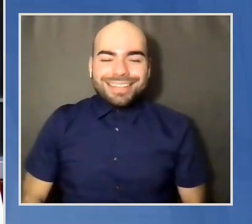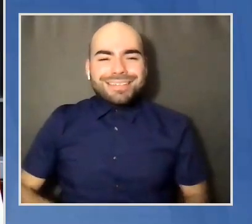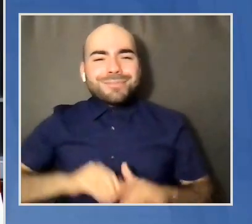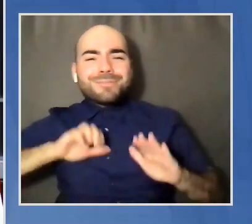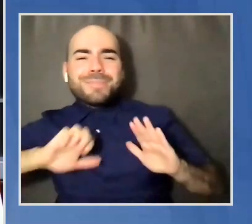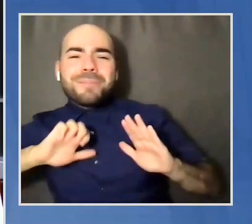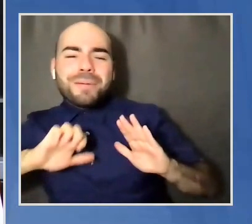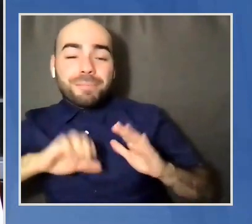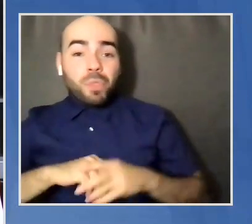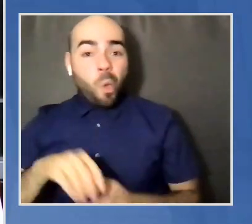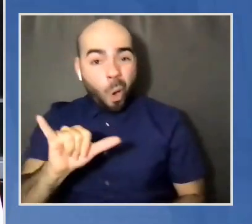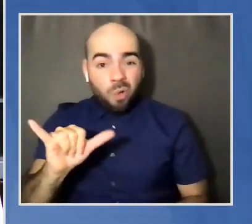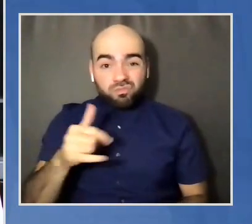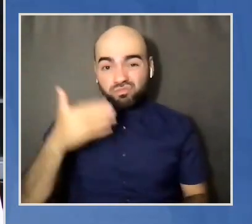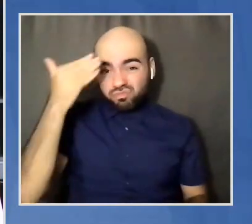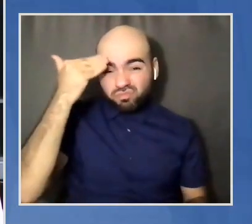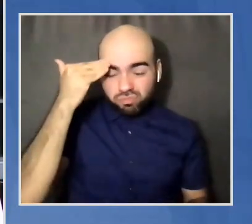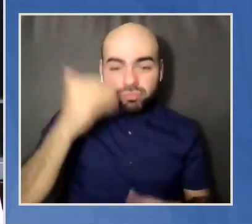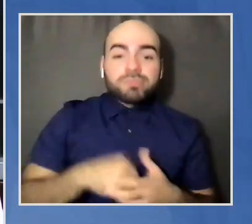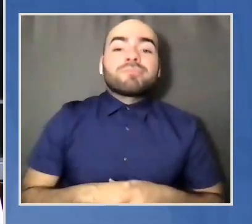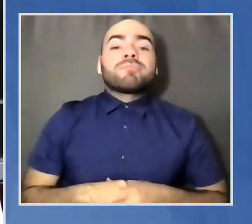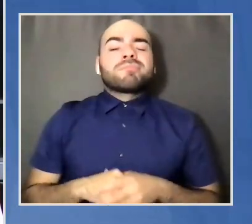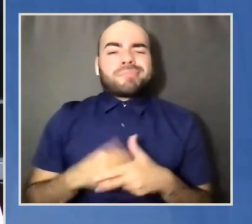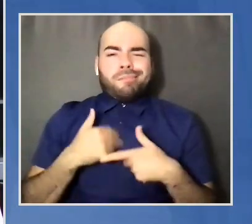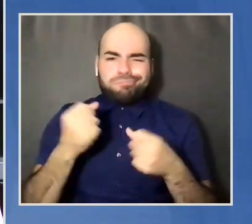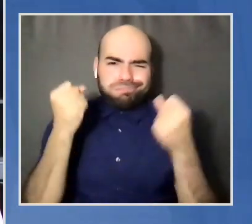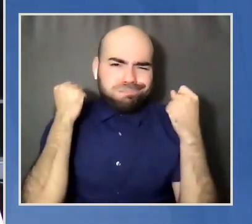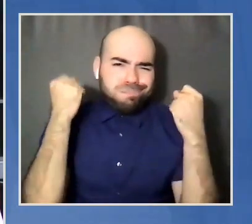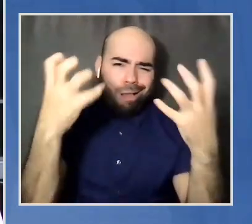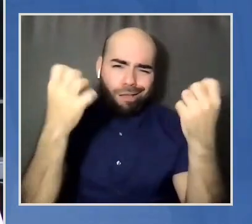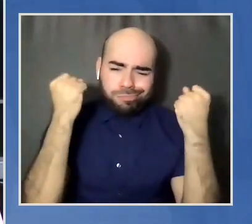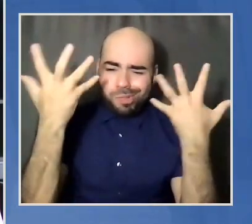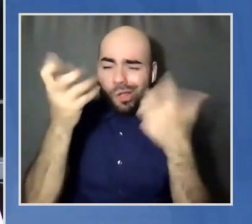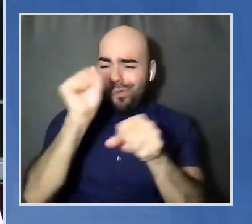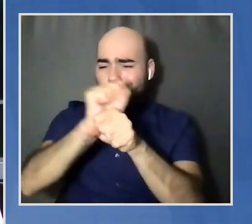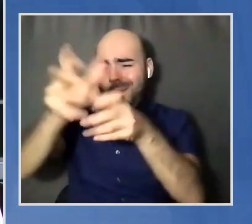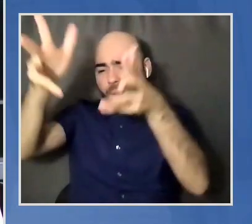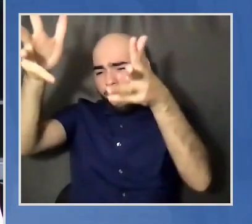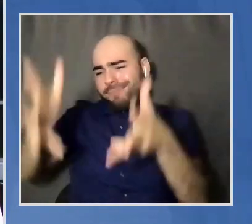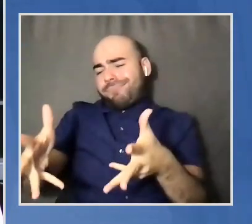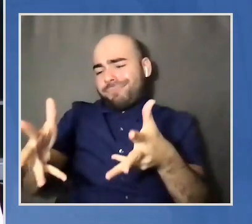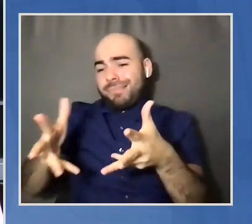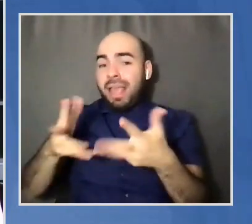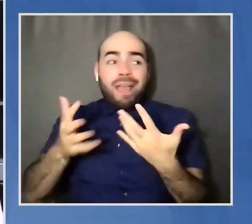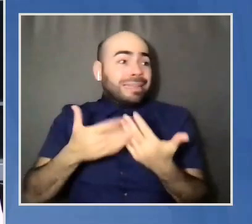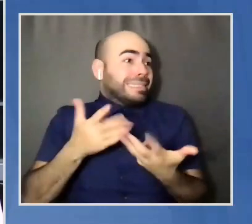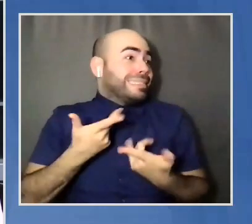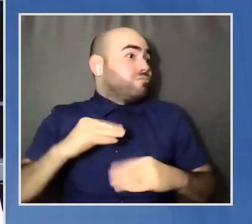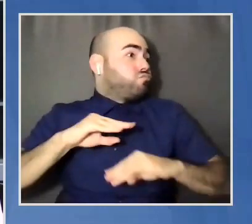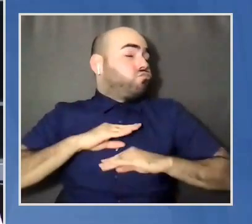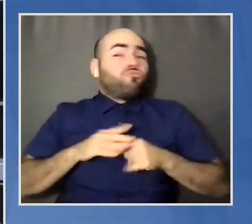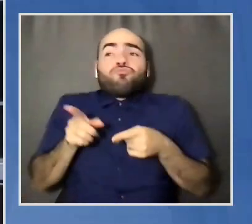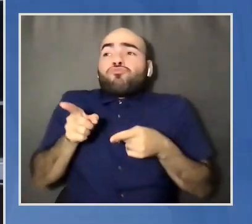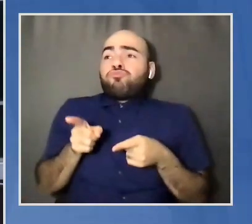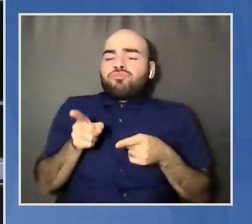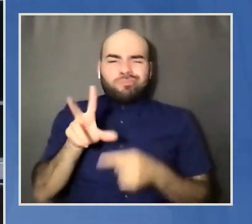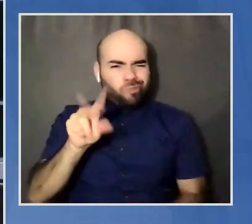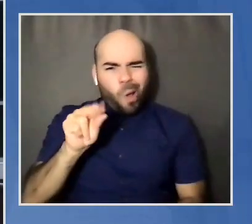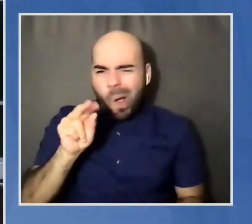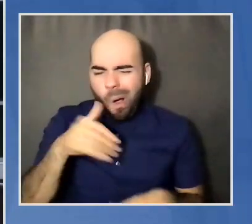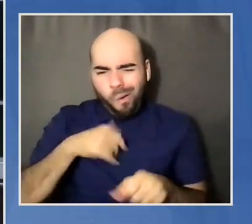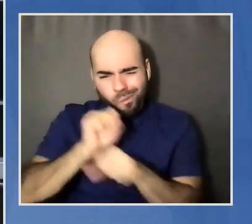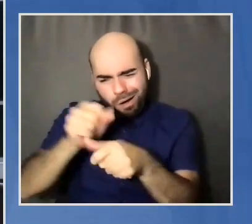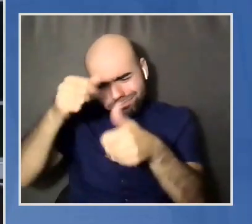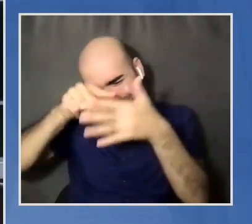You see, I also know we have so much work left to do here in Iowa and for our